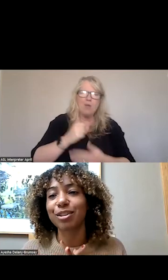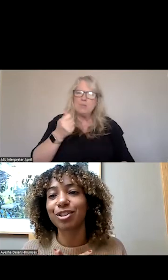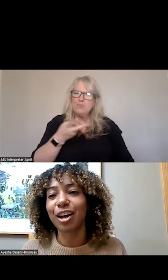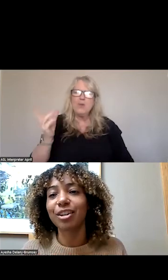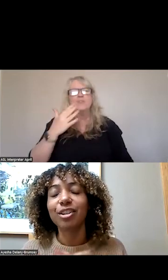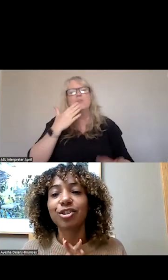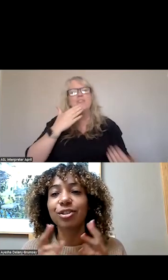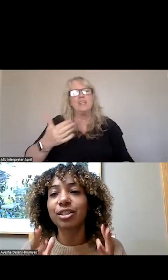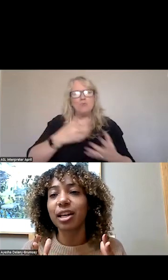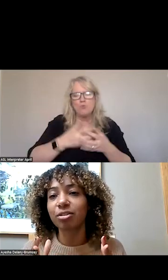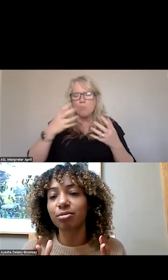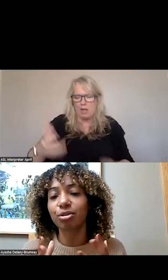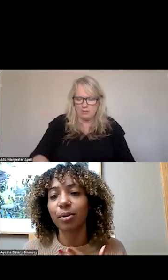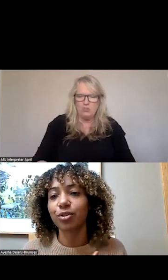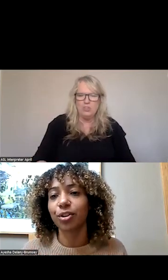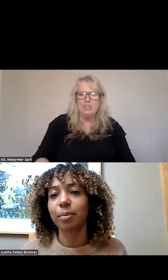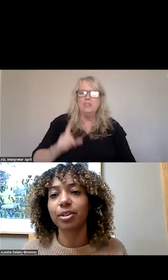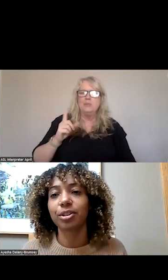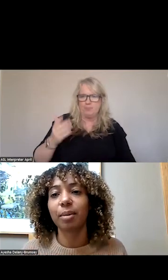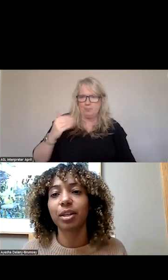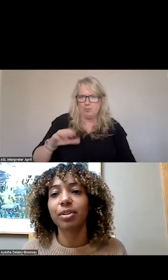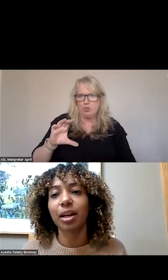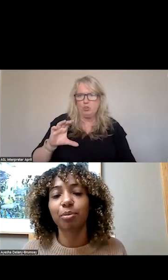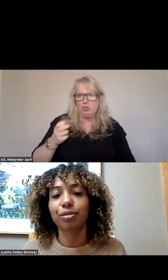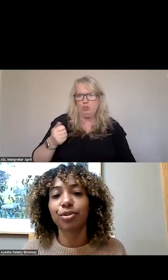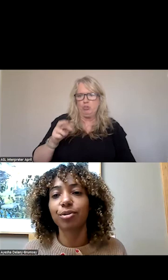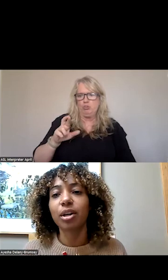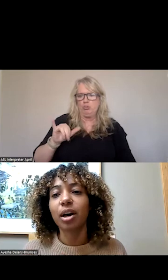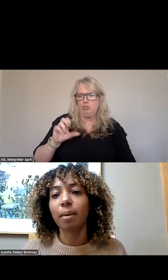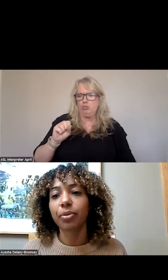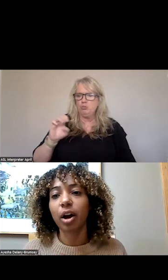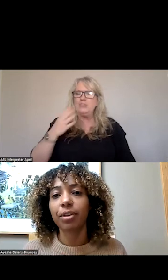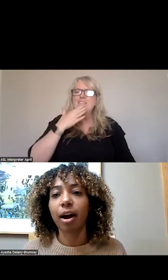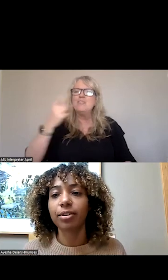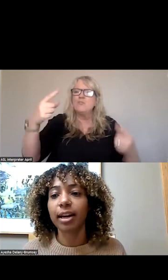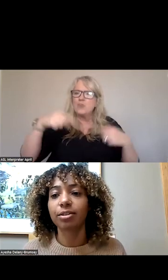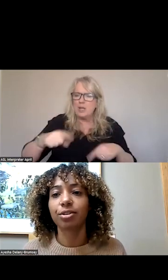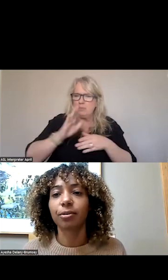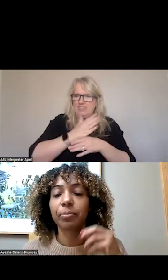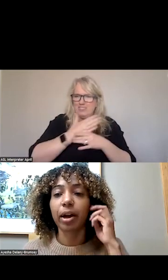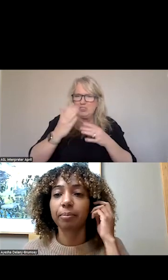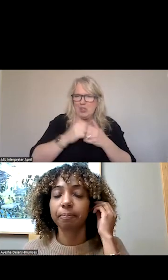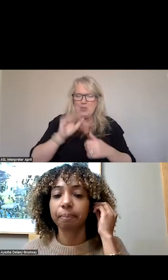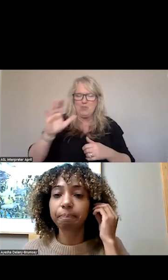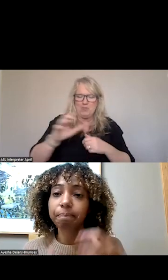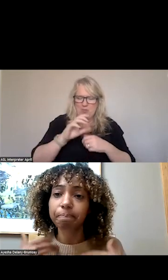you so much, John. Charysse, thank you so much for coming to give us that preview of the Ad